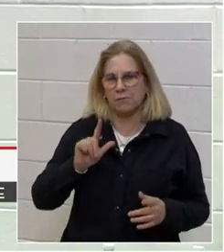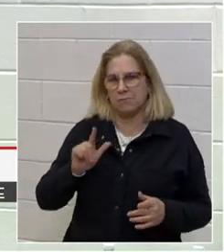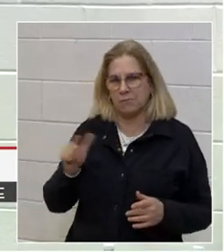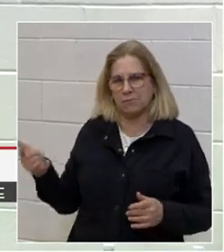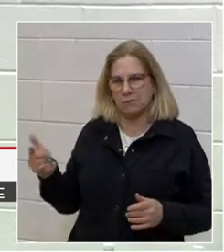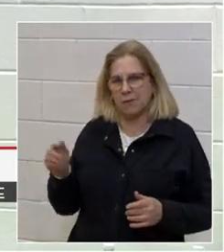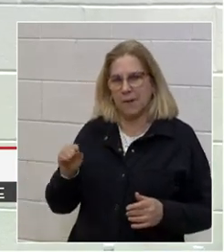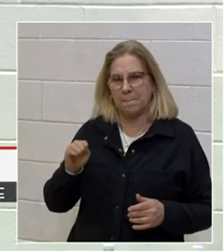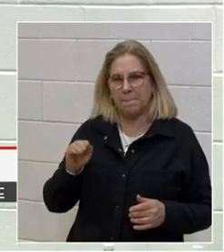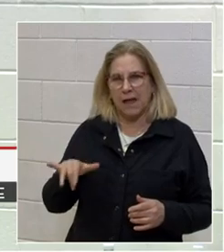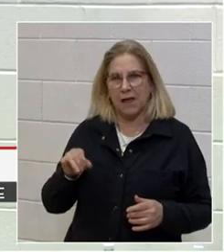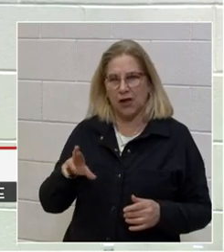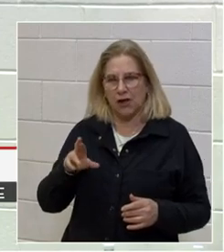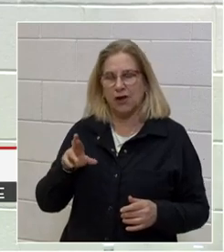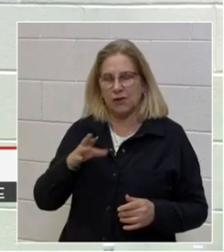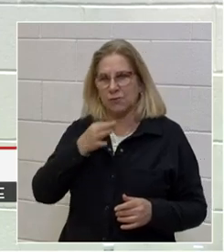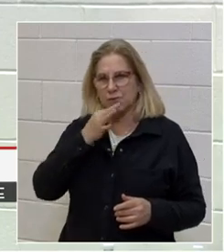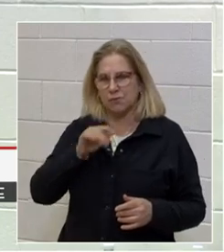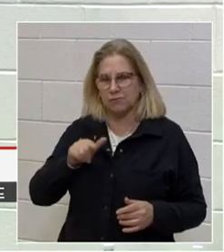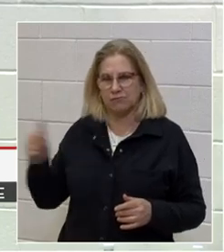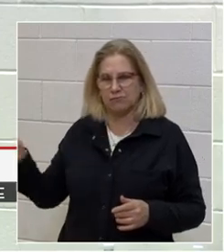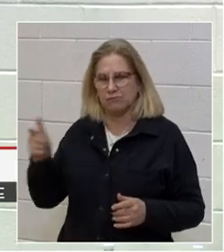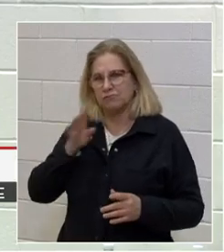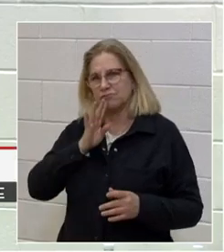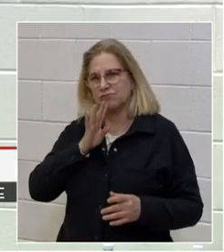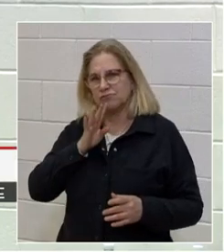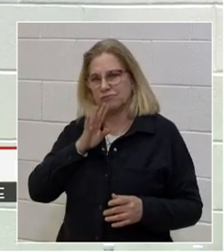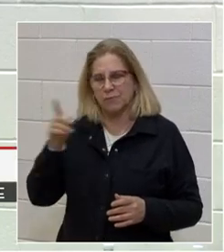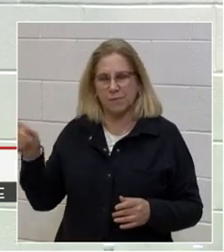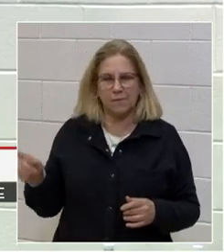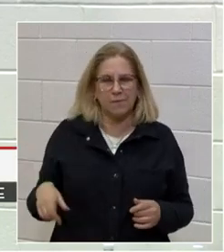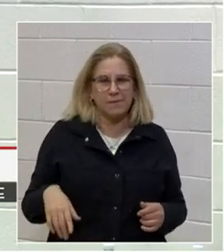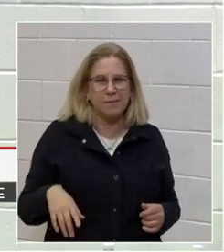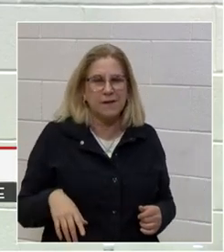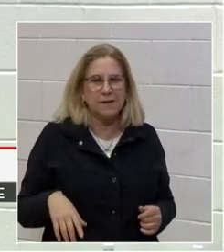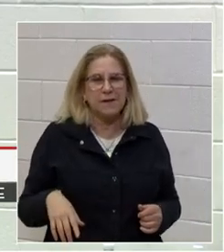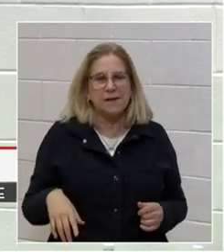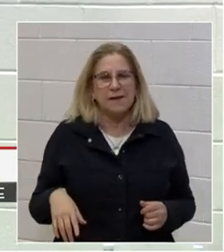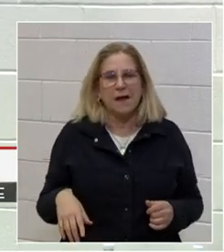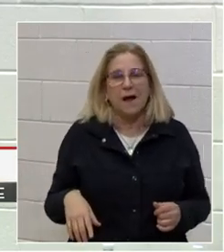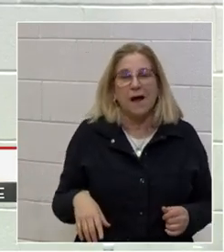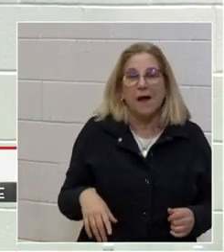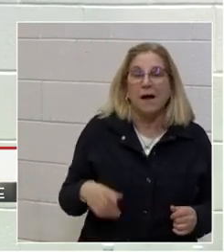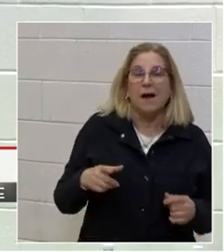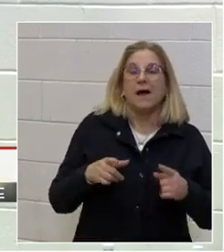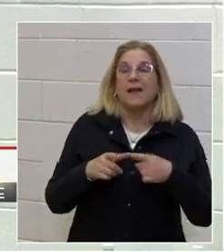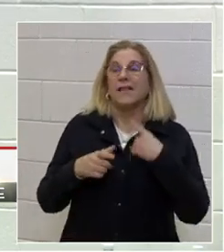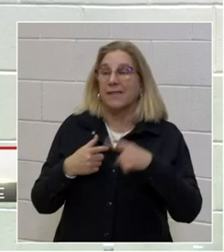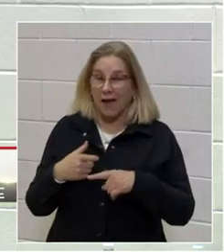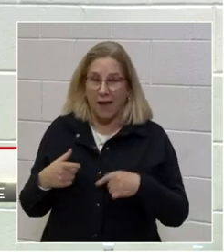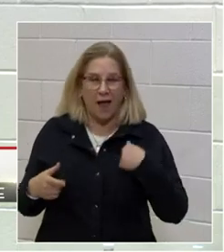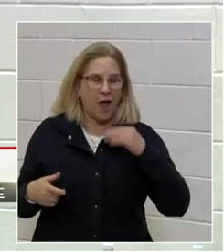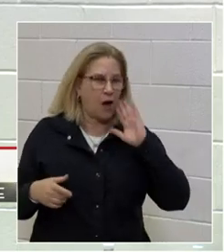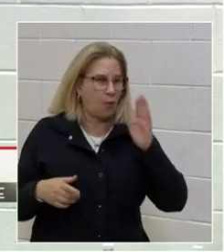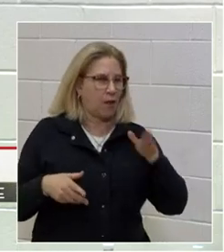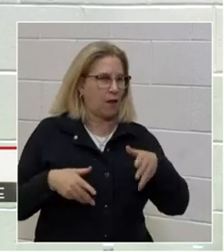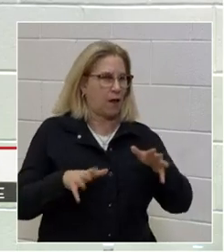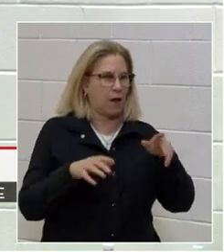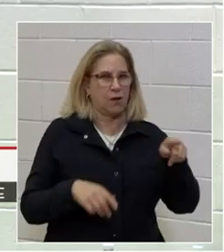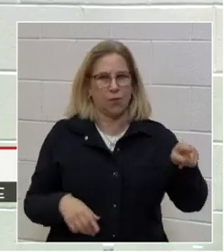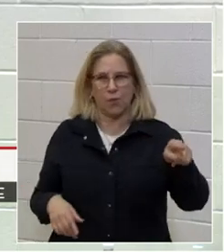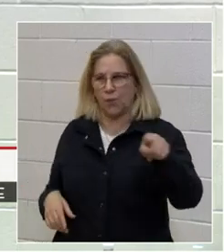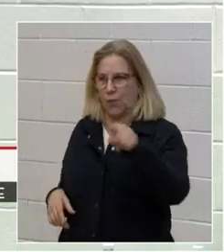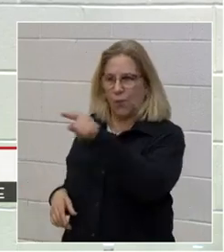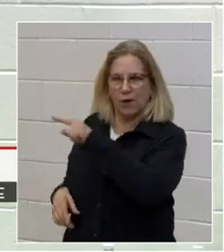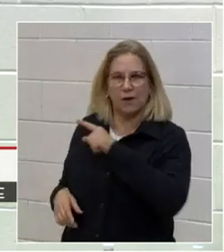Then we're going to turn to you to tell us about your budget priorities, which you would do as a table. So we're looking forward to those conversations that you're going to have. And at